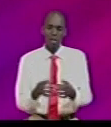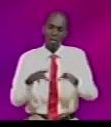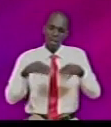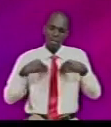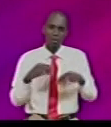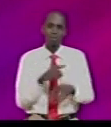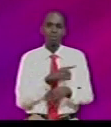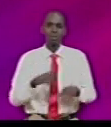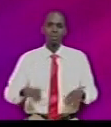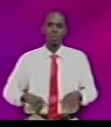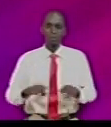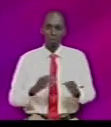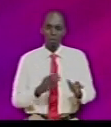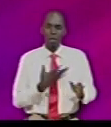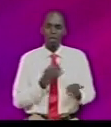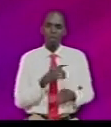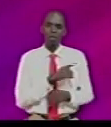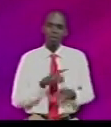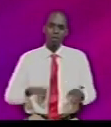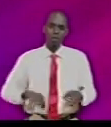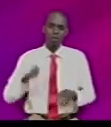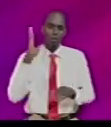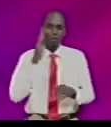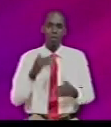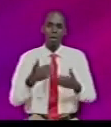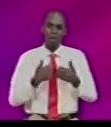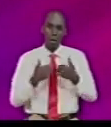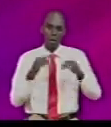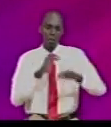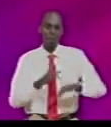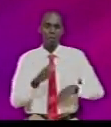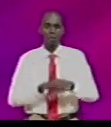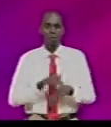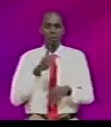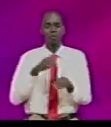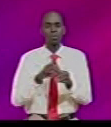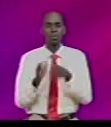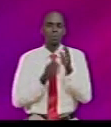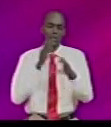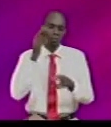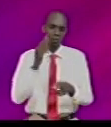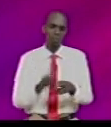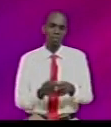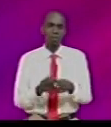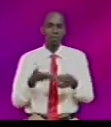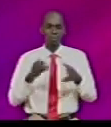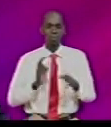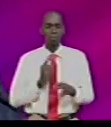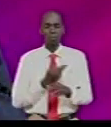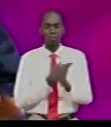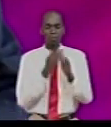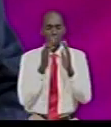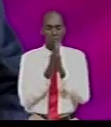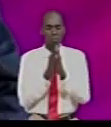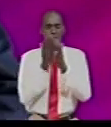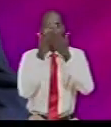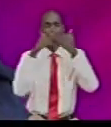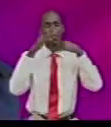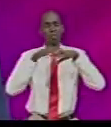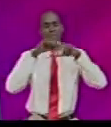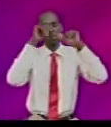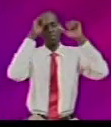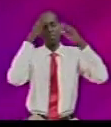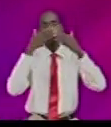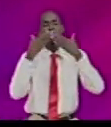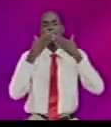your life with the Lord, and the Lord will have mercy on you in the name of Jesus Christ. Let us pray. Heavenly Father, we thank